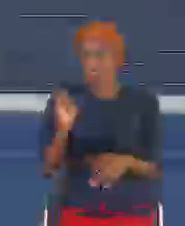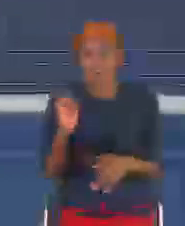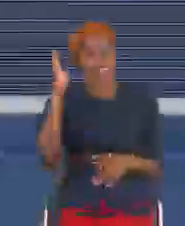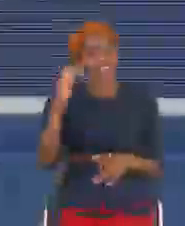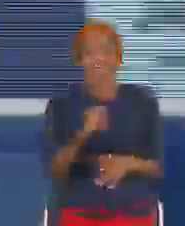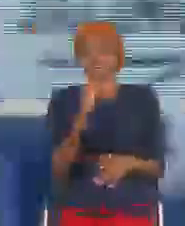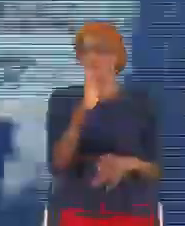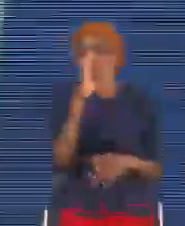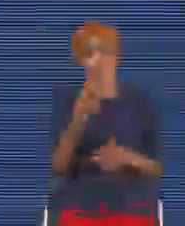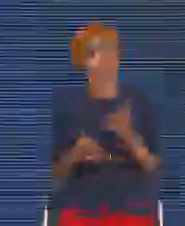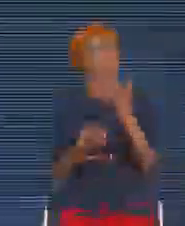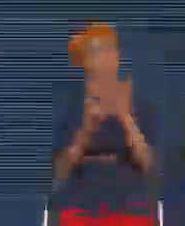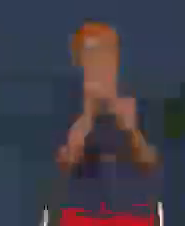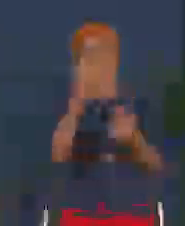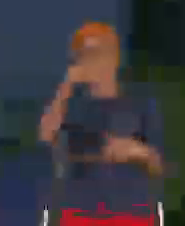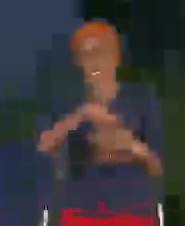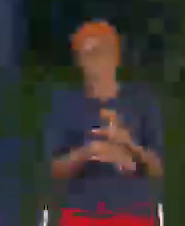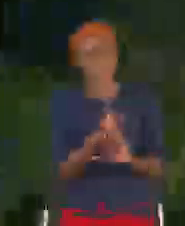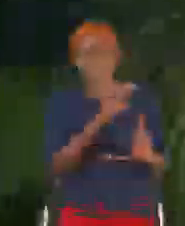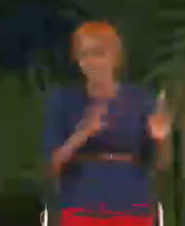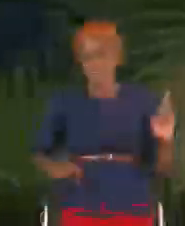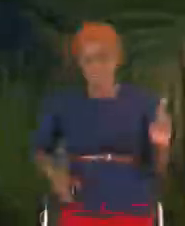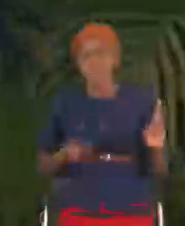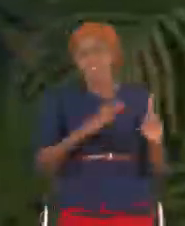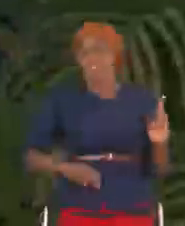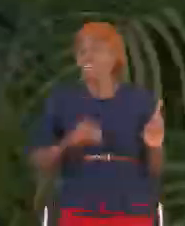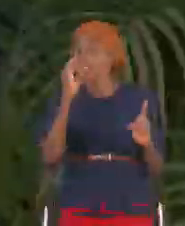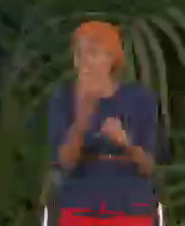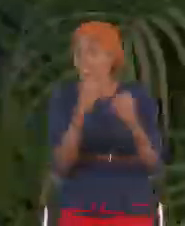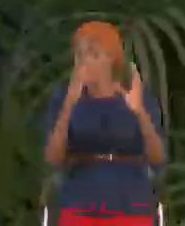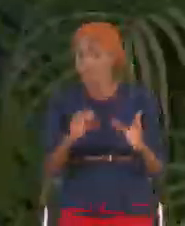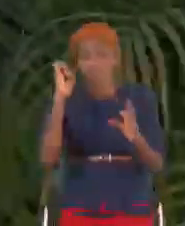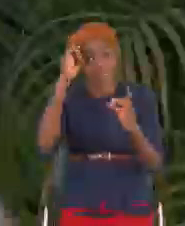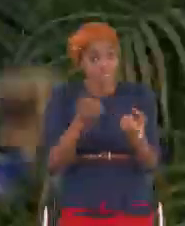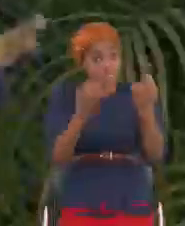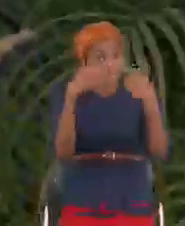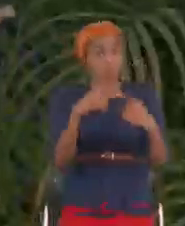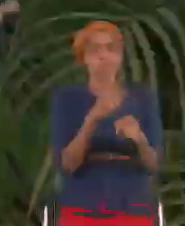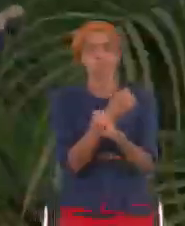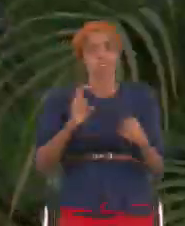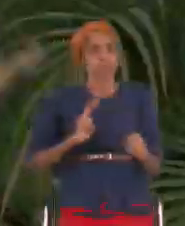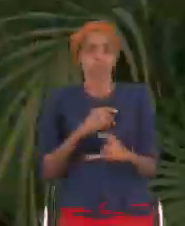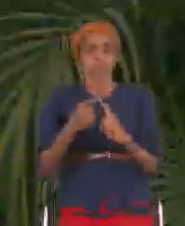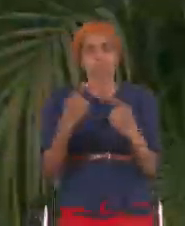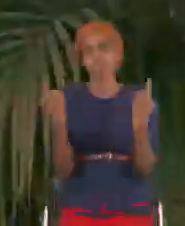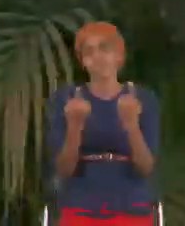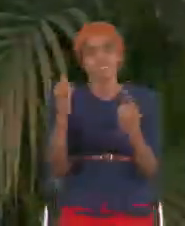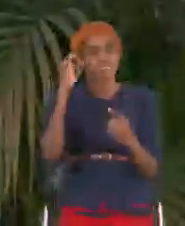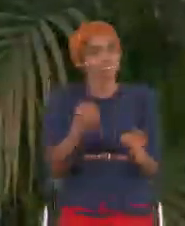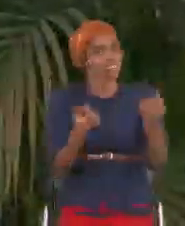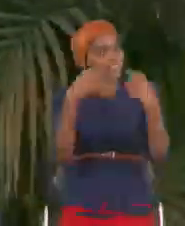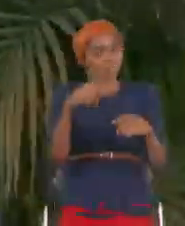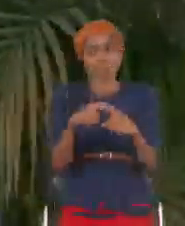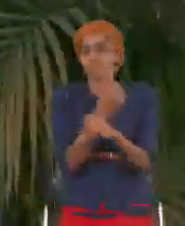be offended in Christ. Christ is the Savior. He came to save from sin. If he came to save